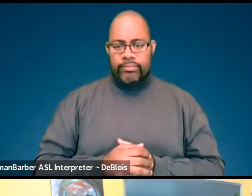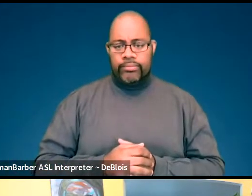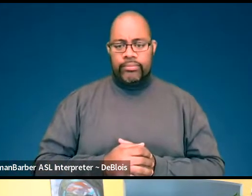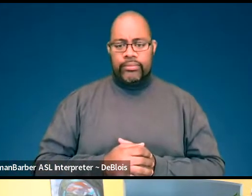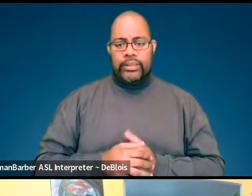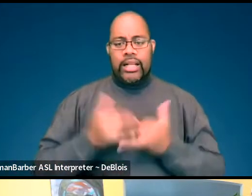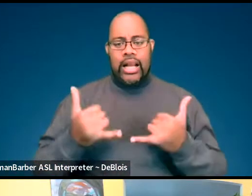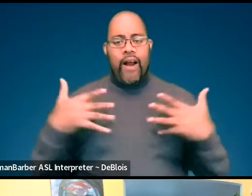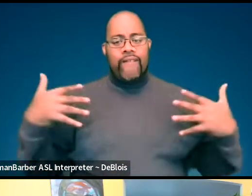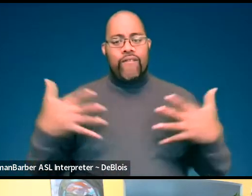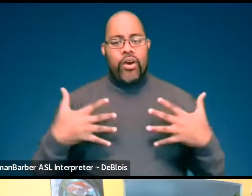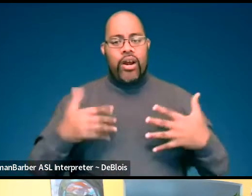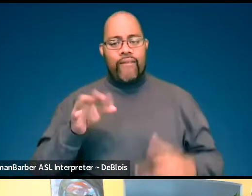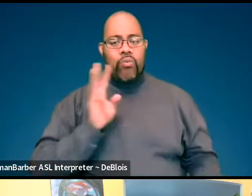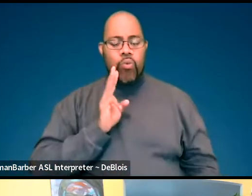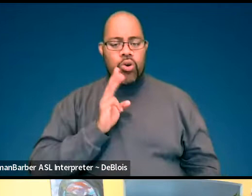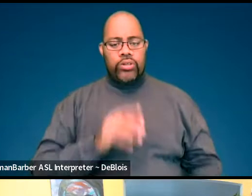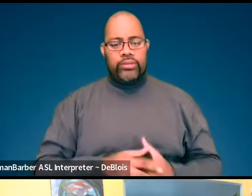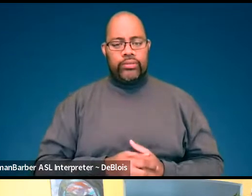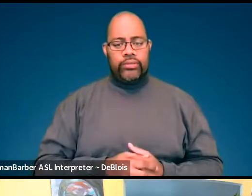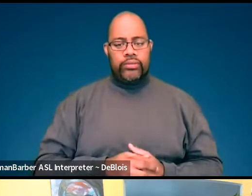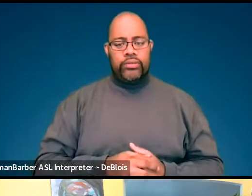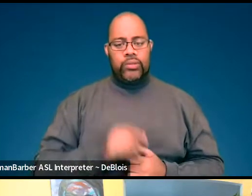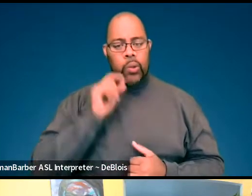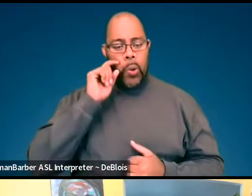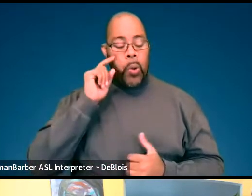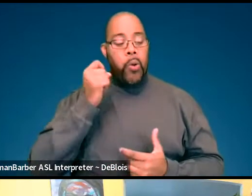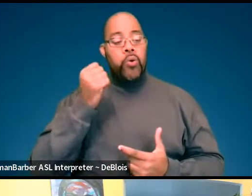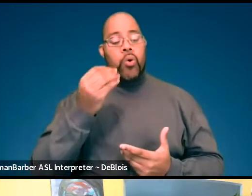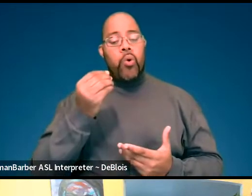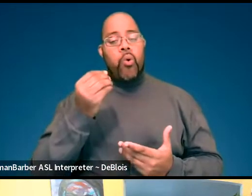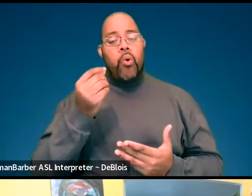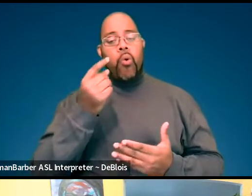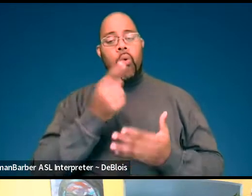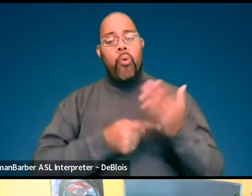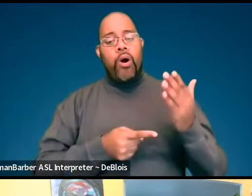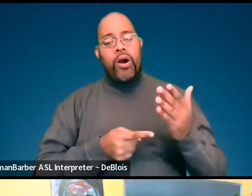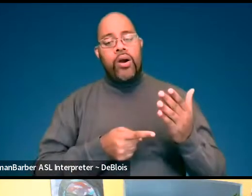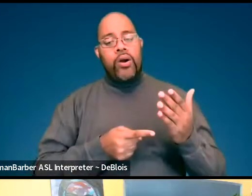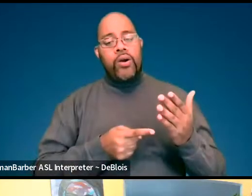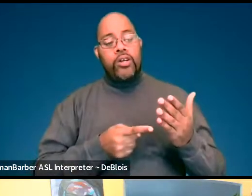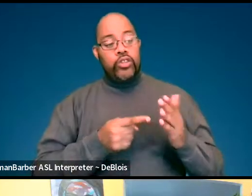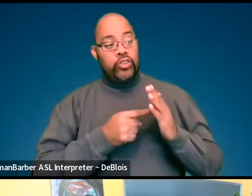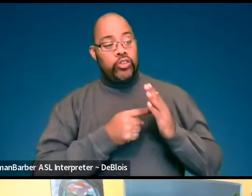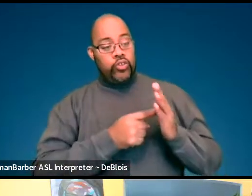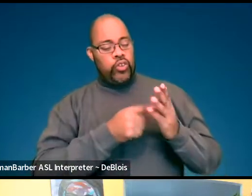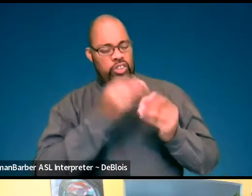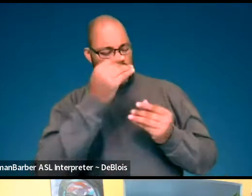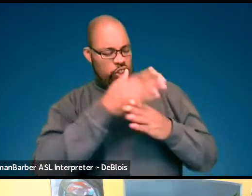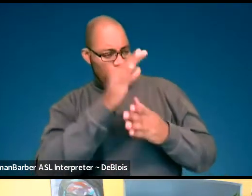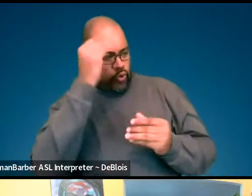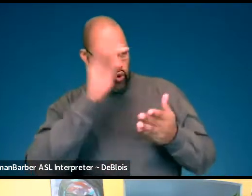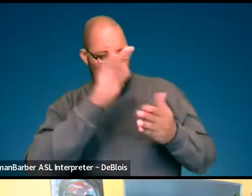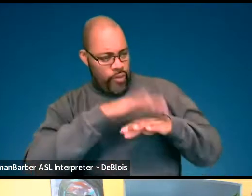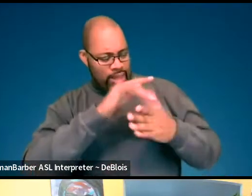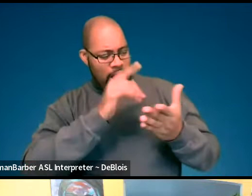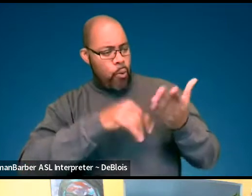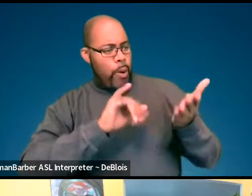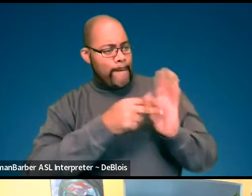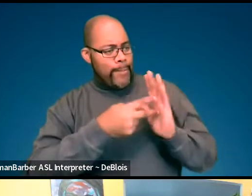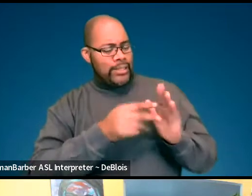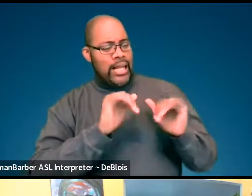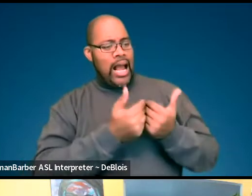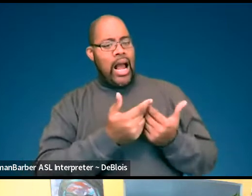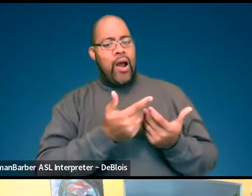are now afraid of the water. So what do you, can you share your thoughts on that and what that means and how do